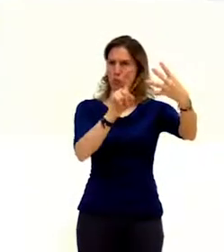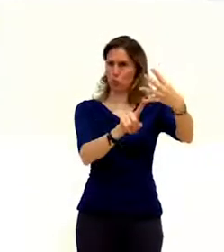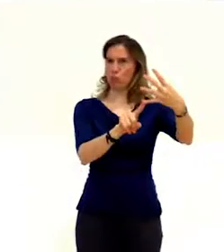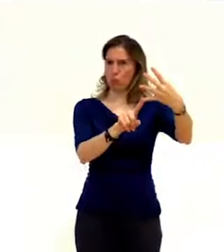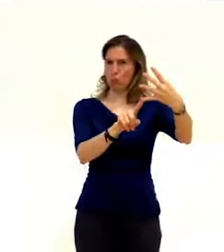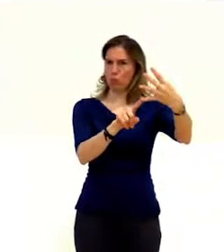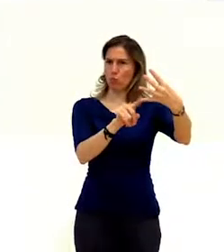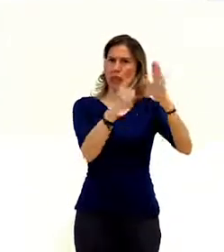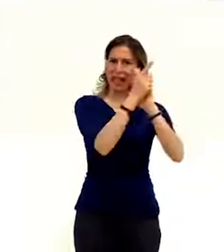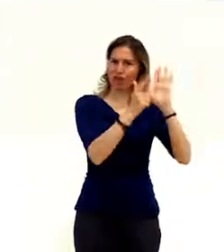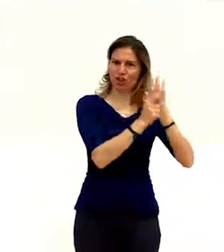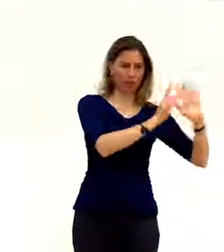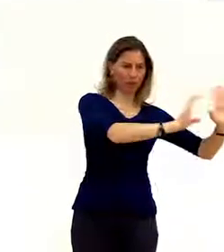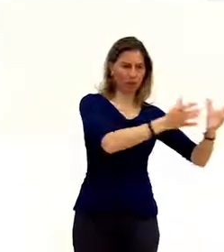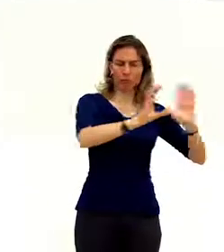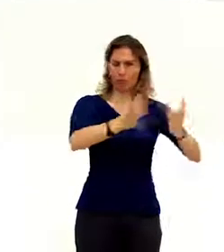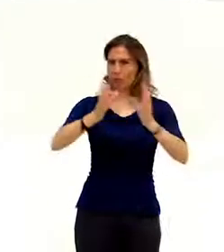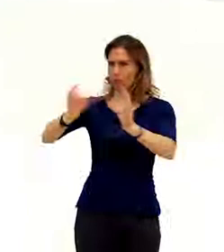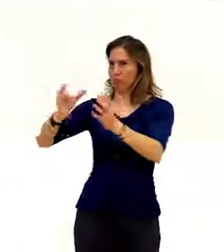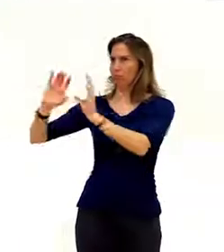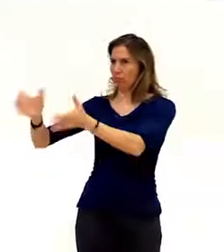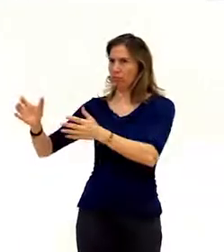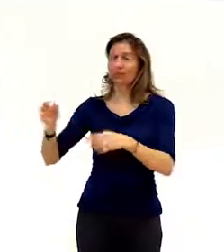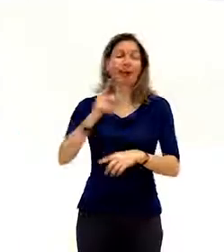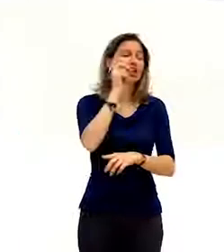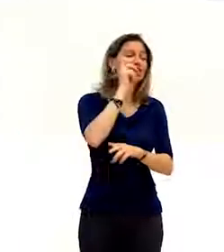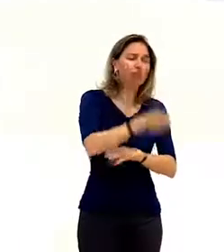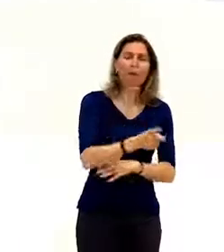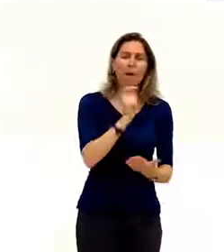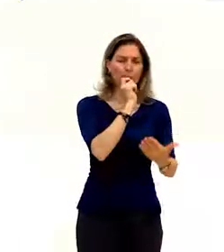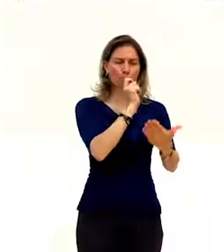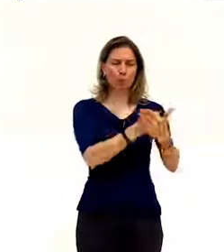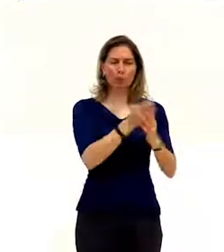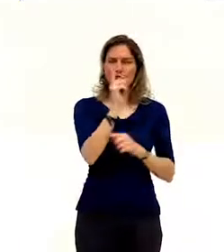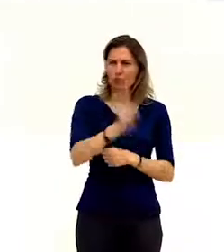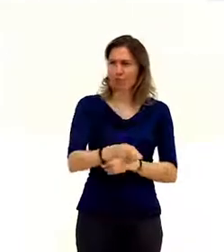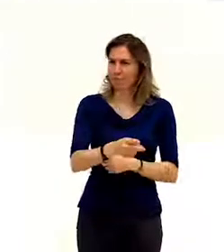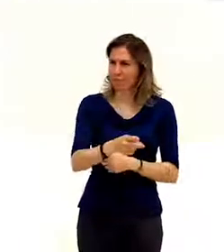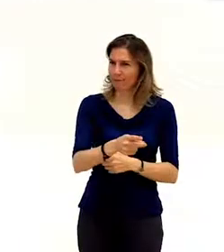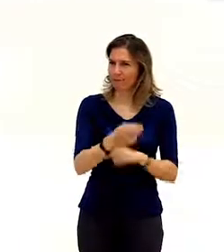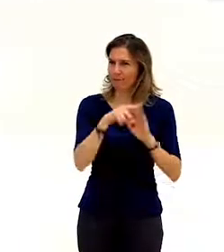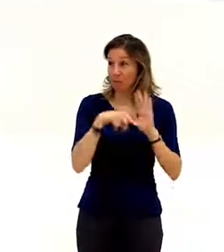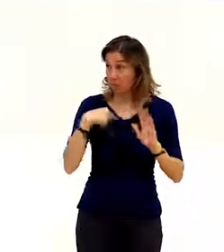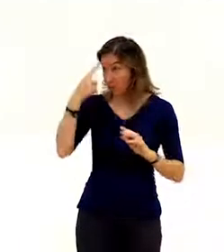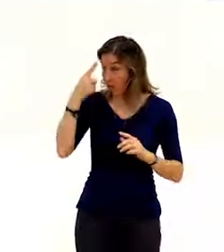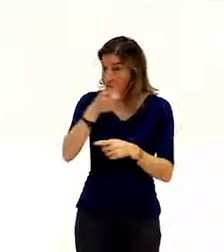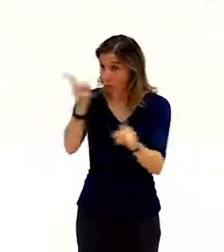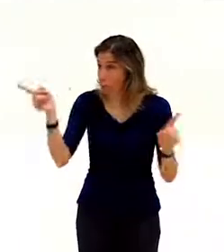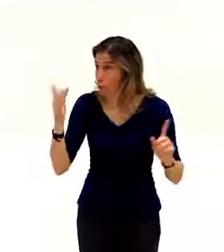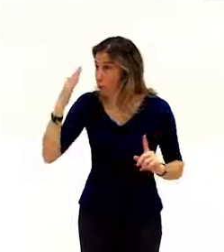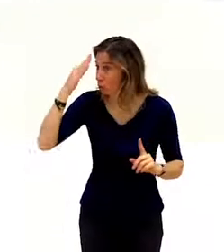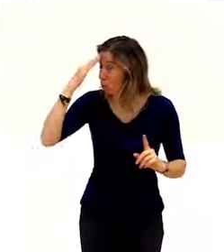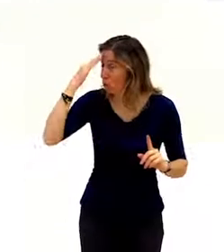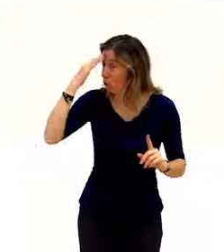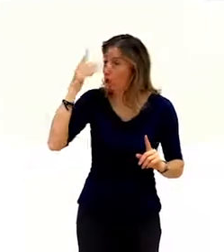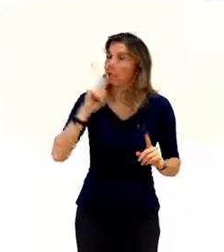families of legislation. The directives, the procurement directives. You're aware, I hope that the